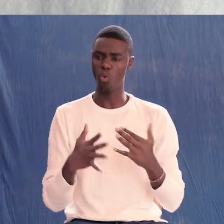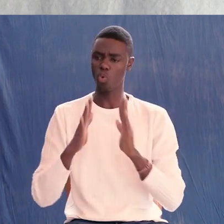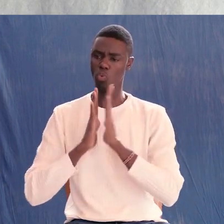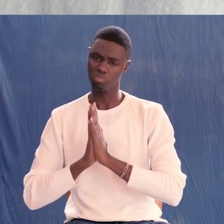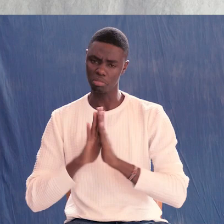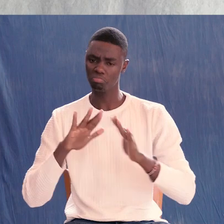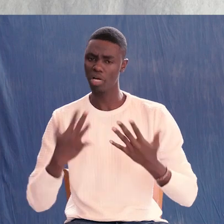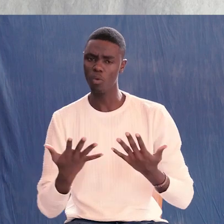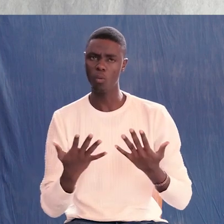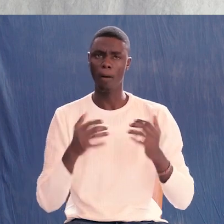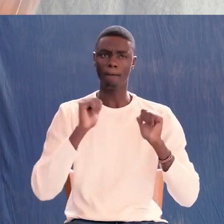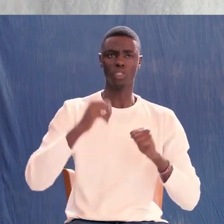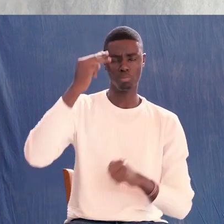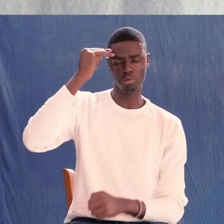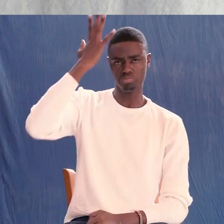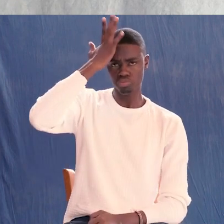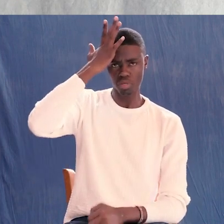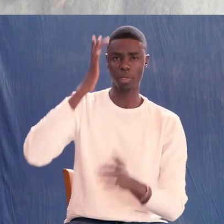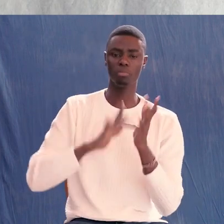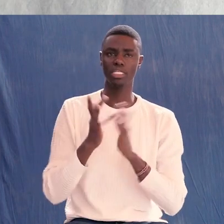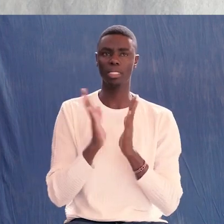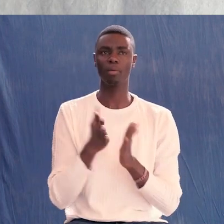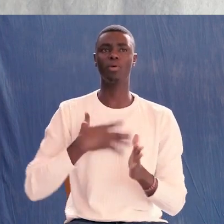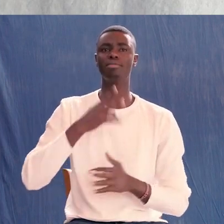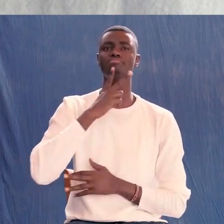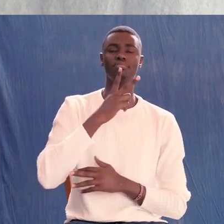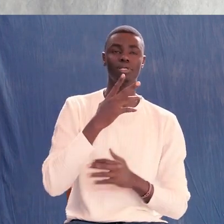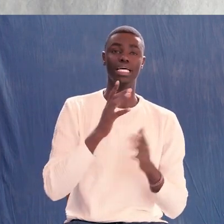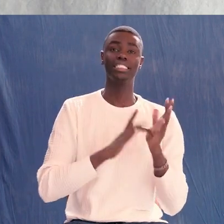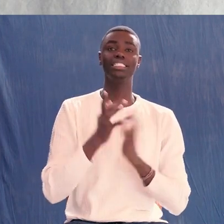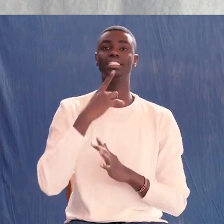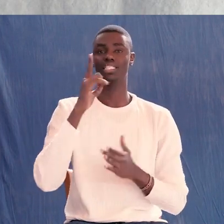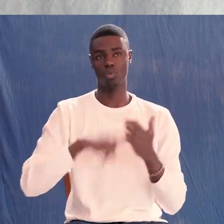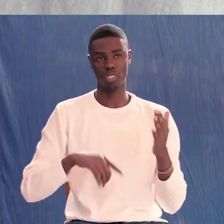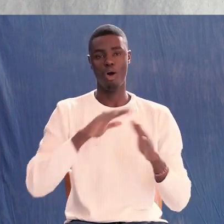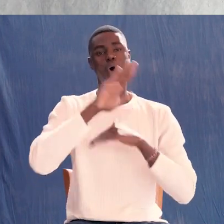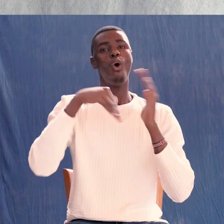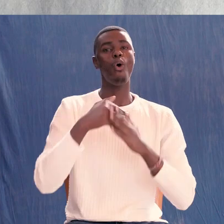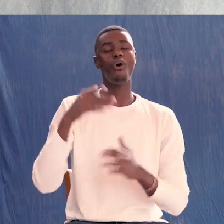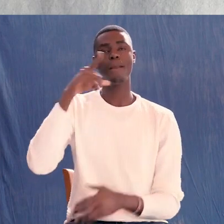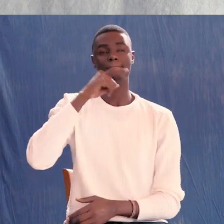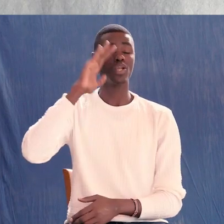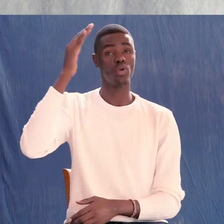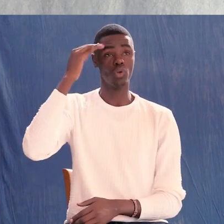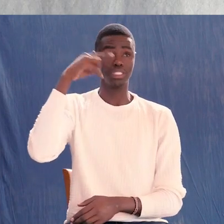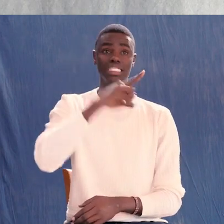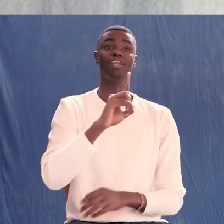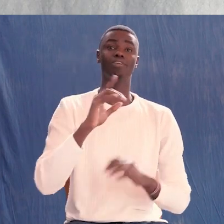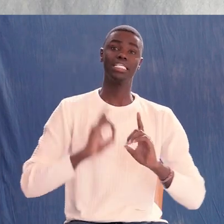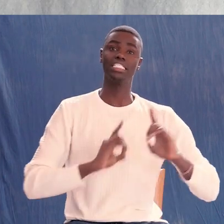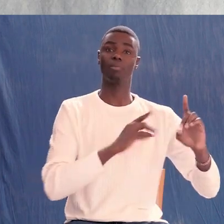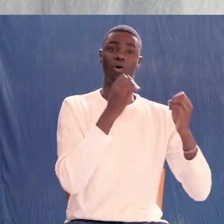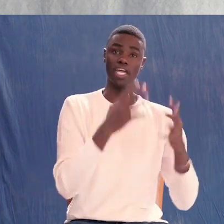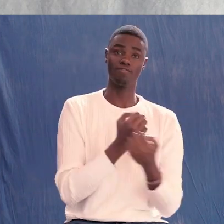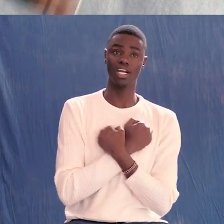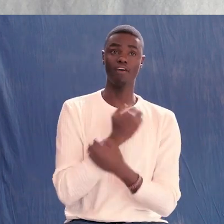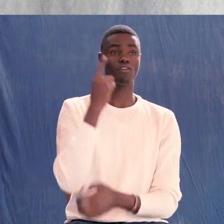how much we can memorize the Bible and recite it. No, no. Jesus says, All men will know you're my disciples if you have love for